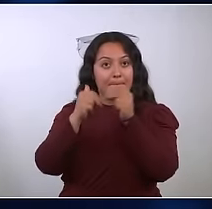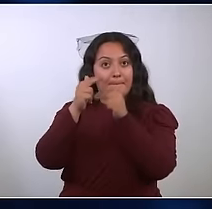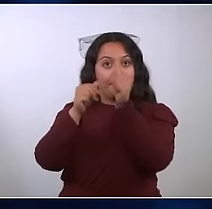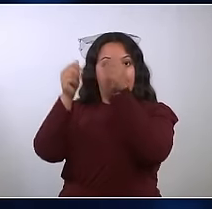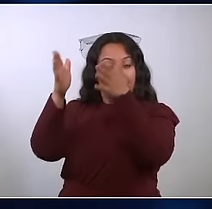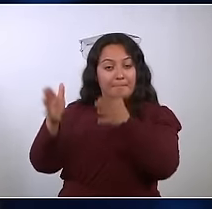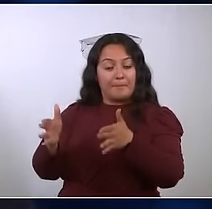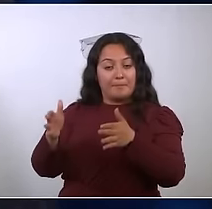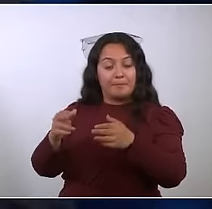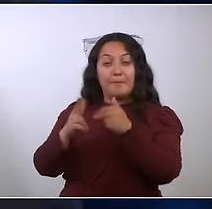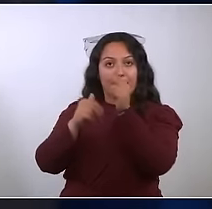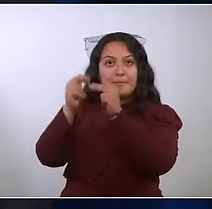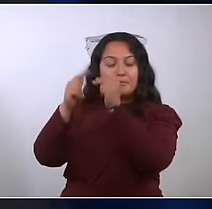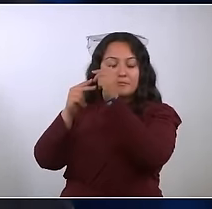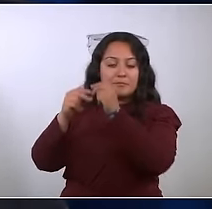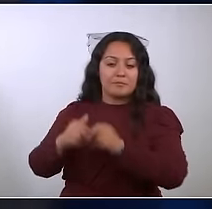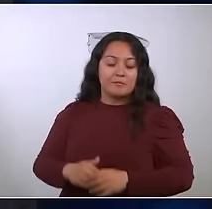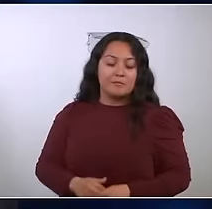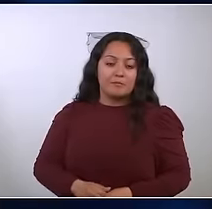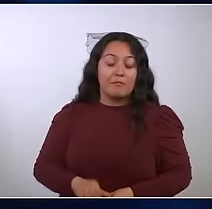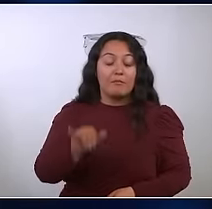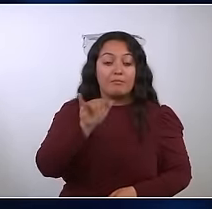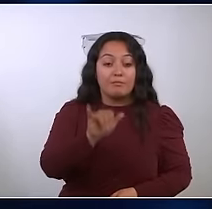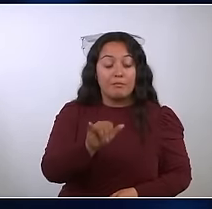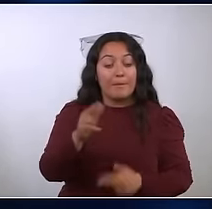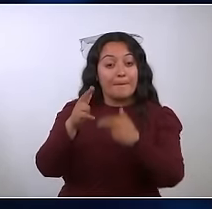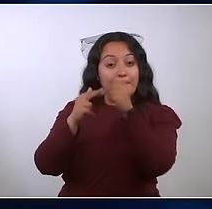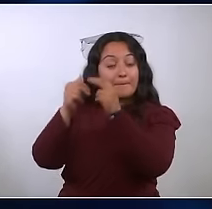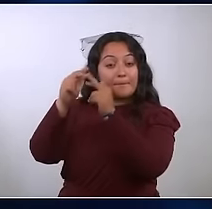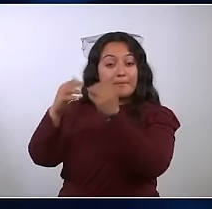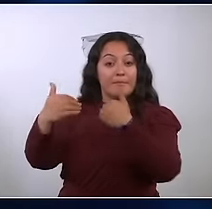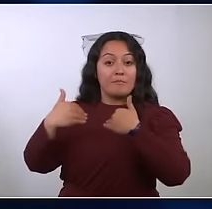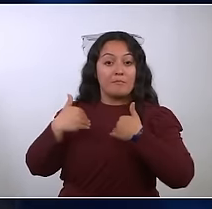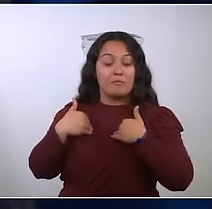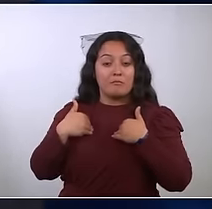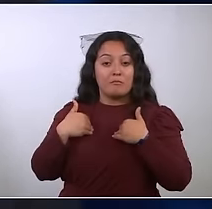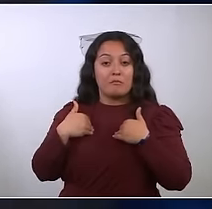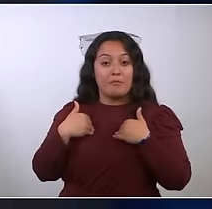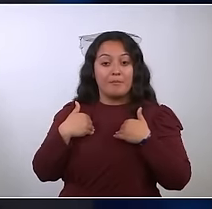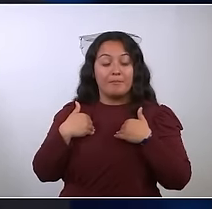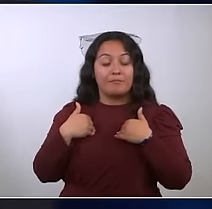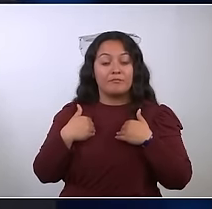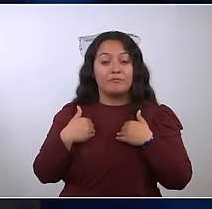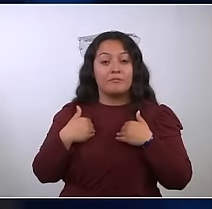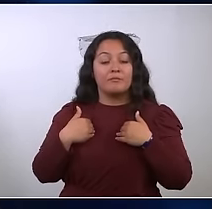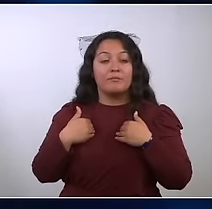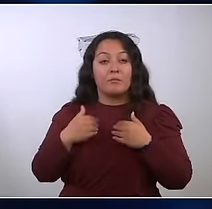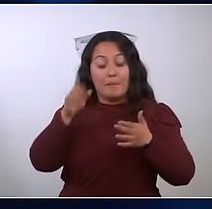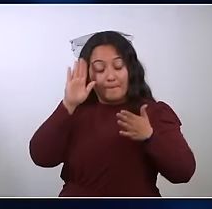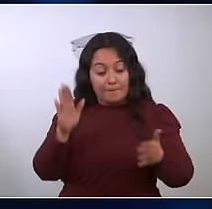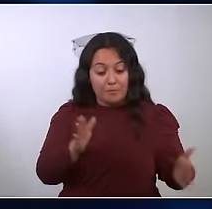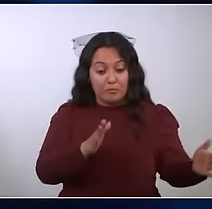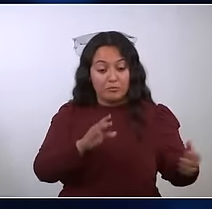muchos edificios, and these buildings, y estos edificios, have a construction phase, tienen una fase de